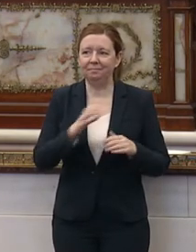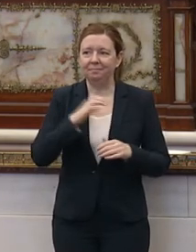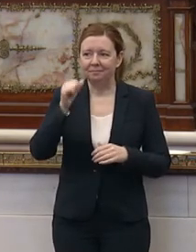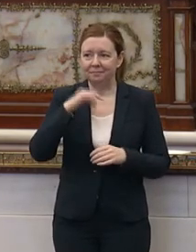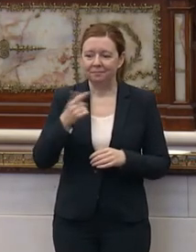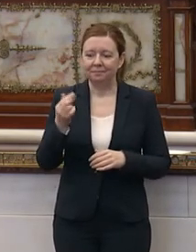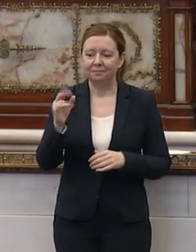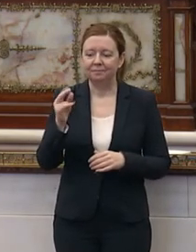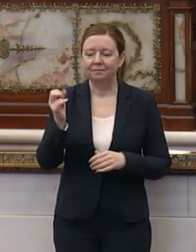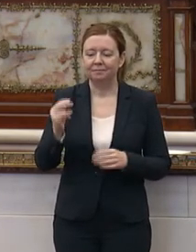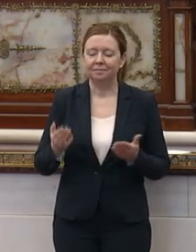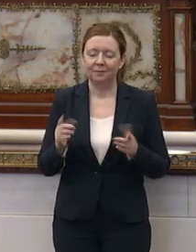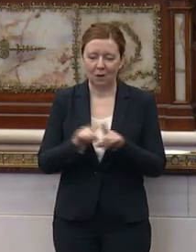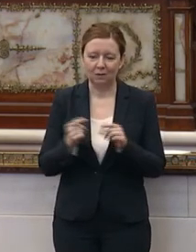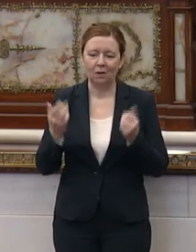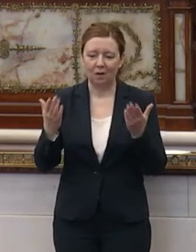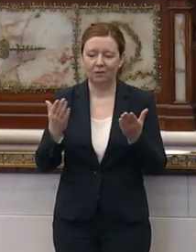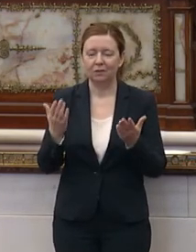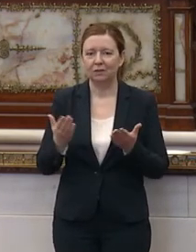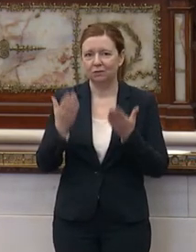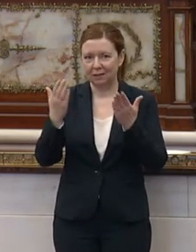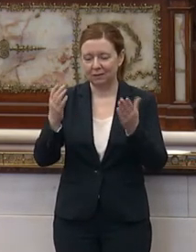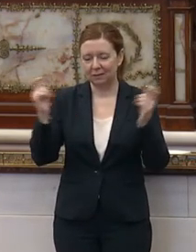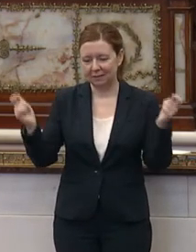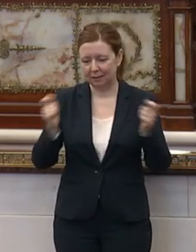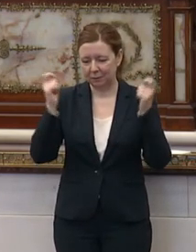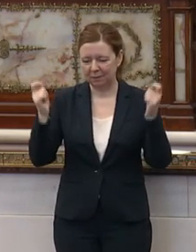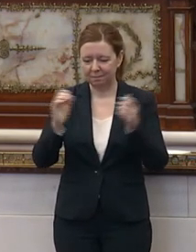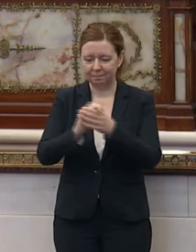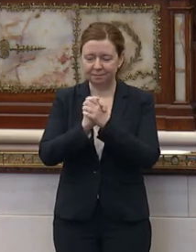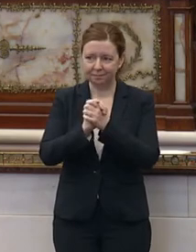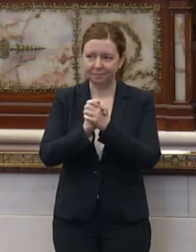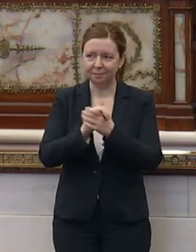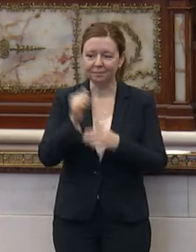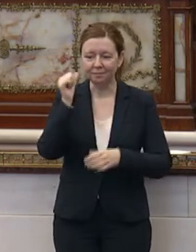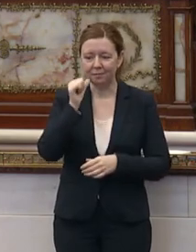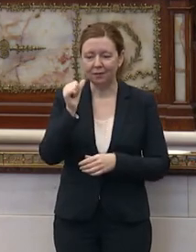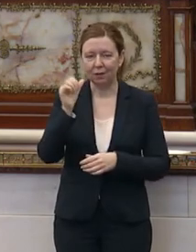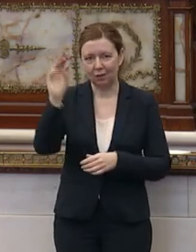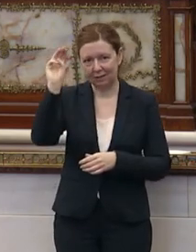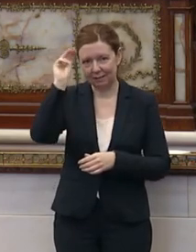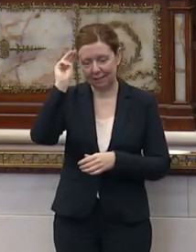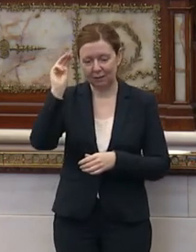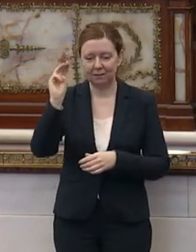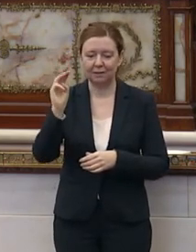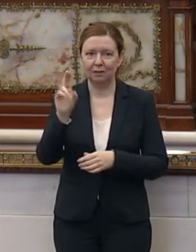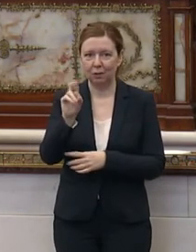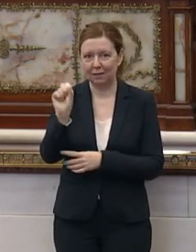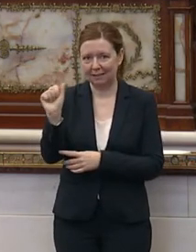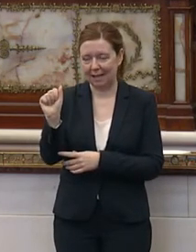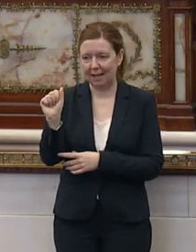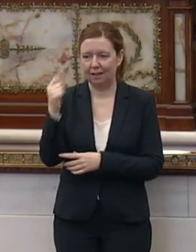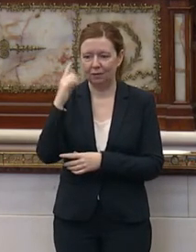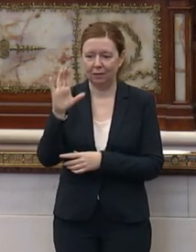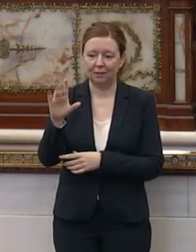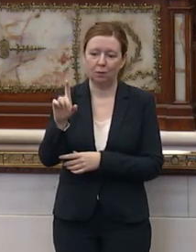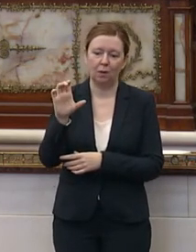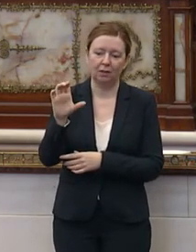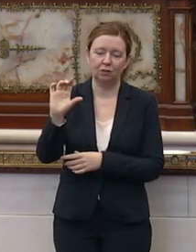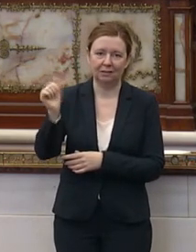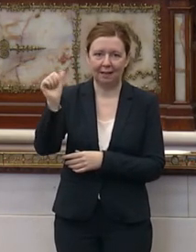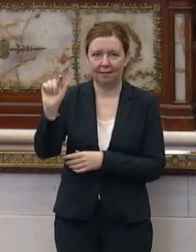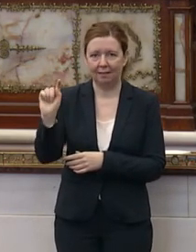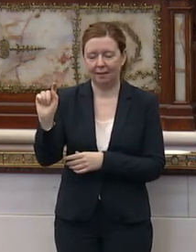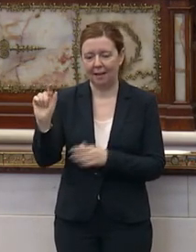Councilwoman Gilmore Richardson also offers a resolution celebrating and congratulating Girl Scouts of the USA on the occasion of its